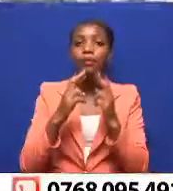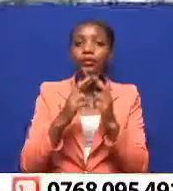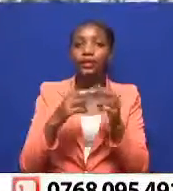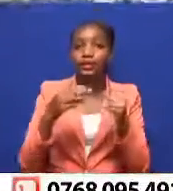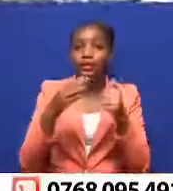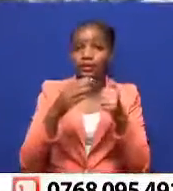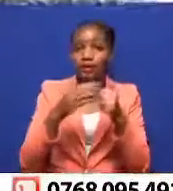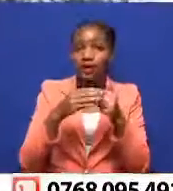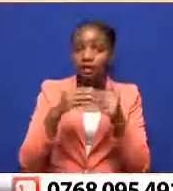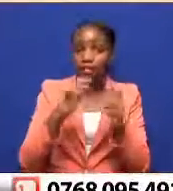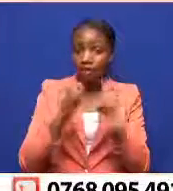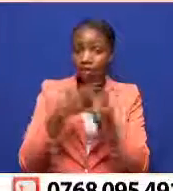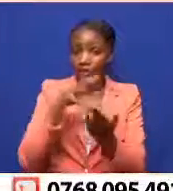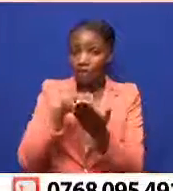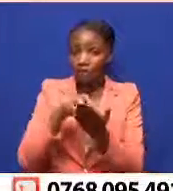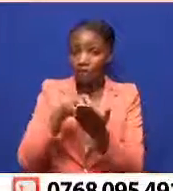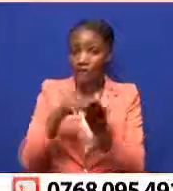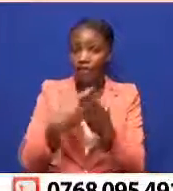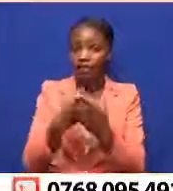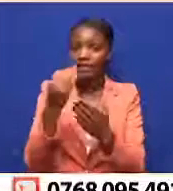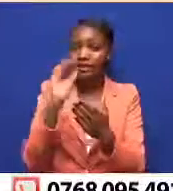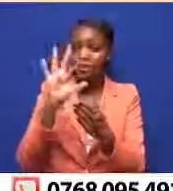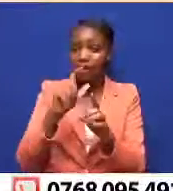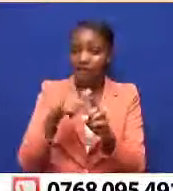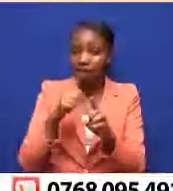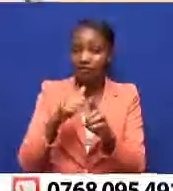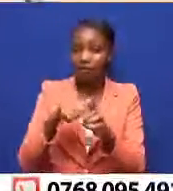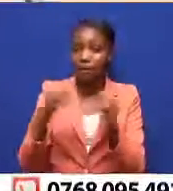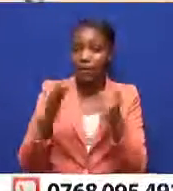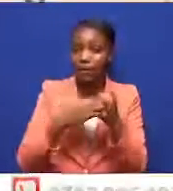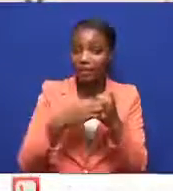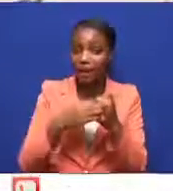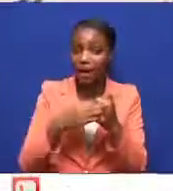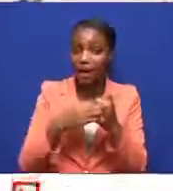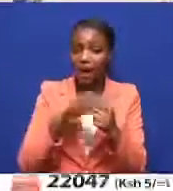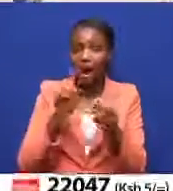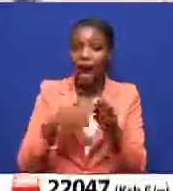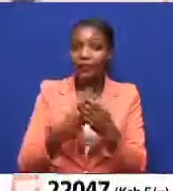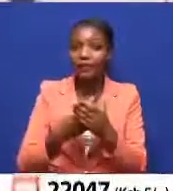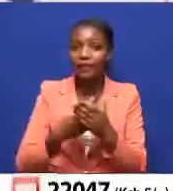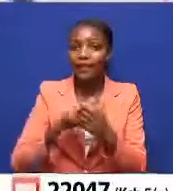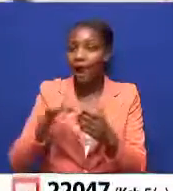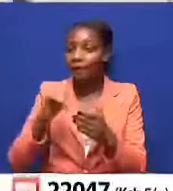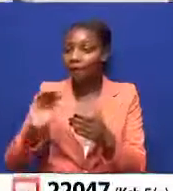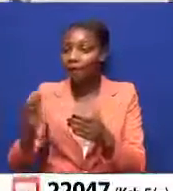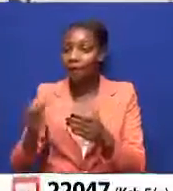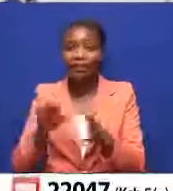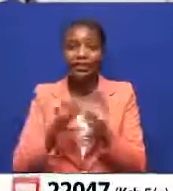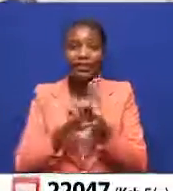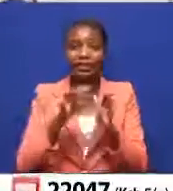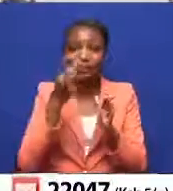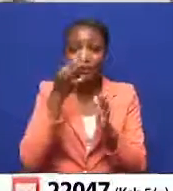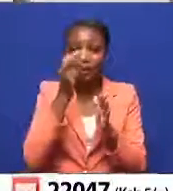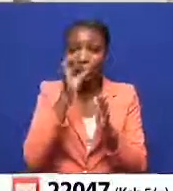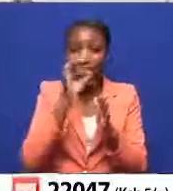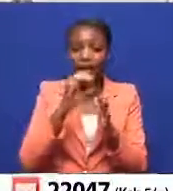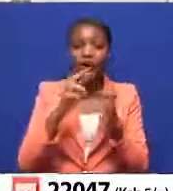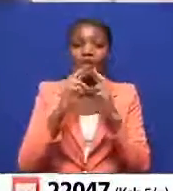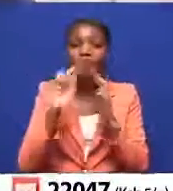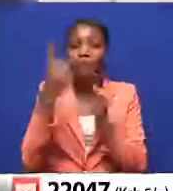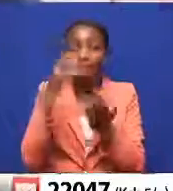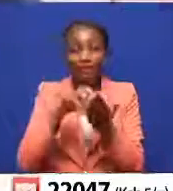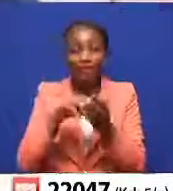huku 35 kati ya hivyo vikitokea katika mtaa wa Kibra, huku kaunti kama vile Nyeri zikiandikisha visa vyao vya